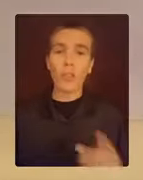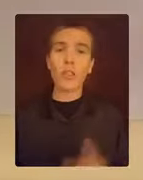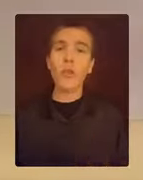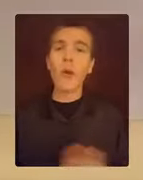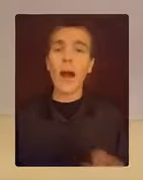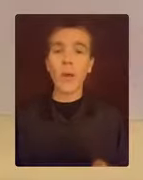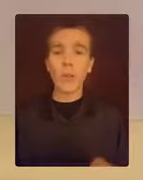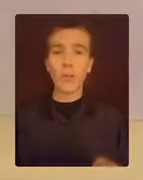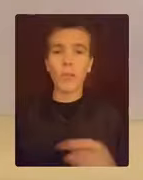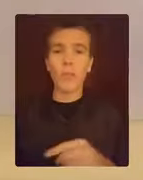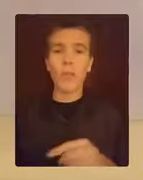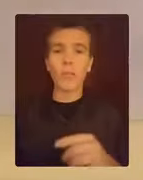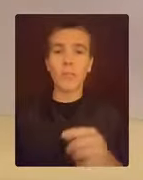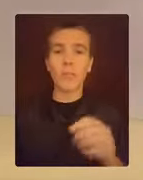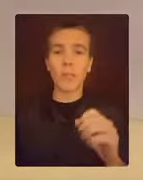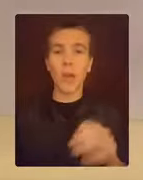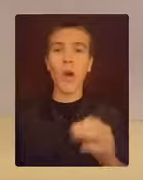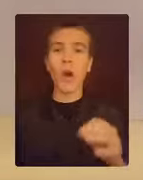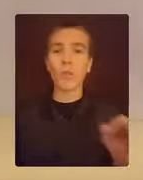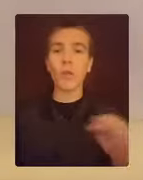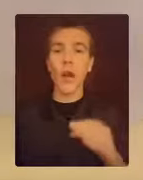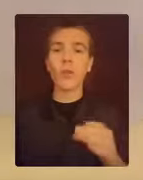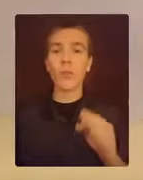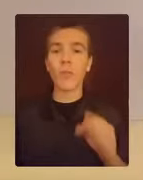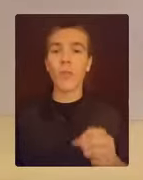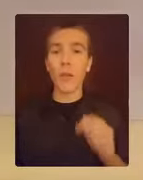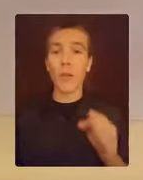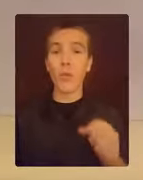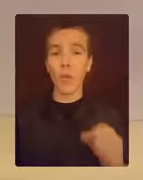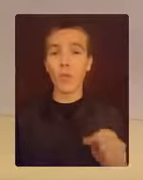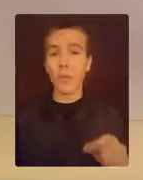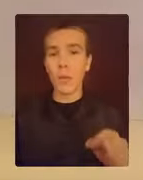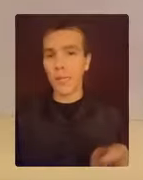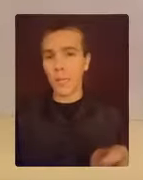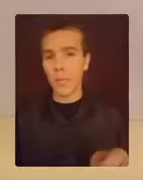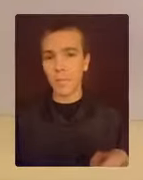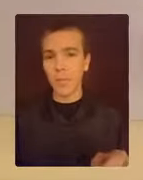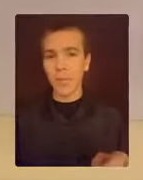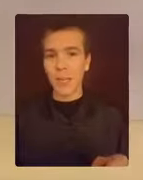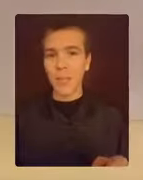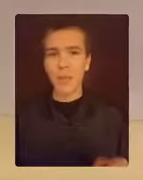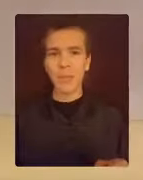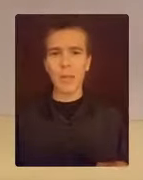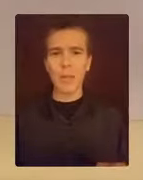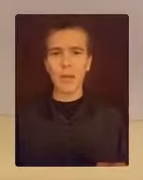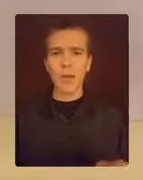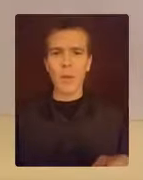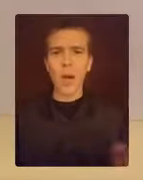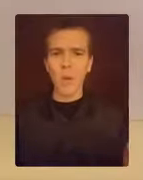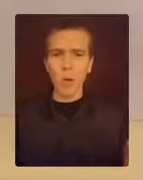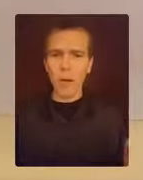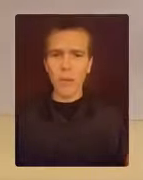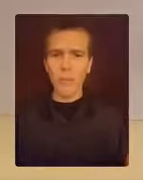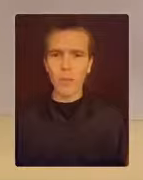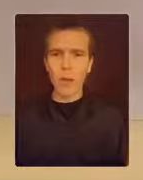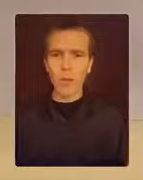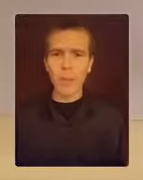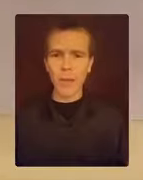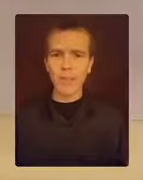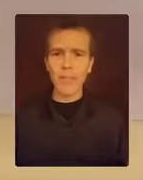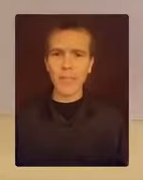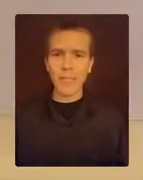for 2 hours to go off 2 hours before you normally wake up. And people say, well, I don't want to wake up too.